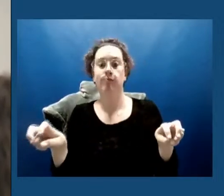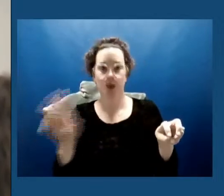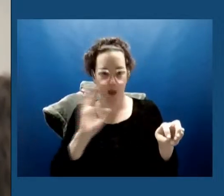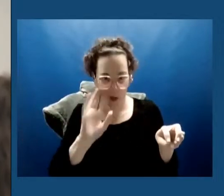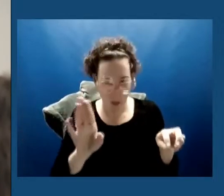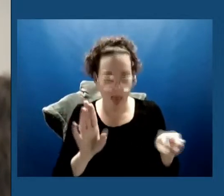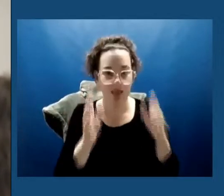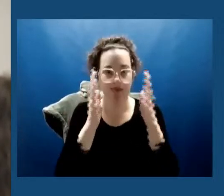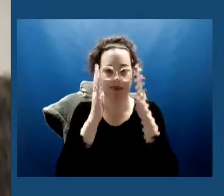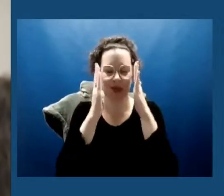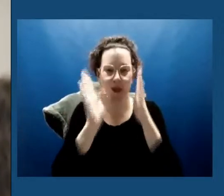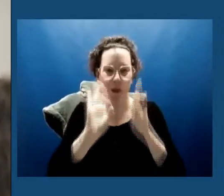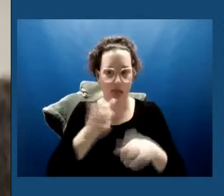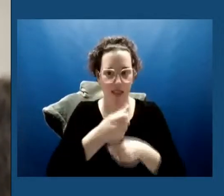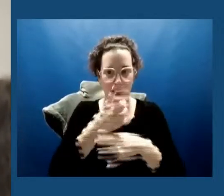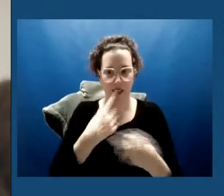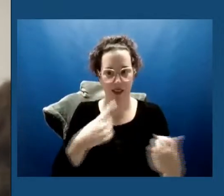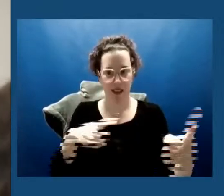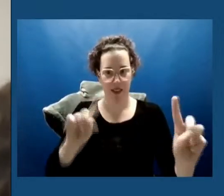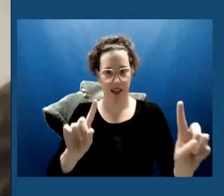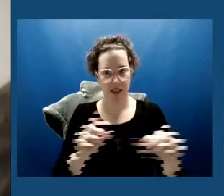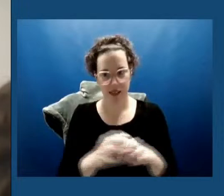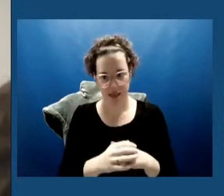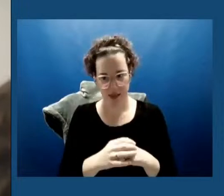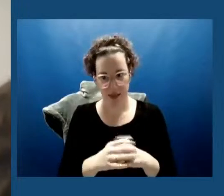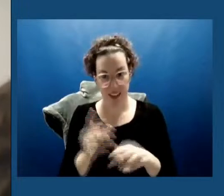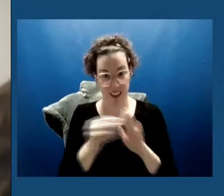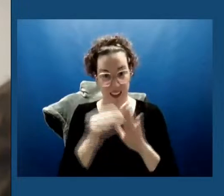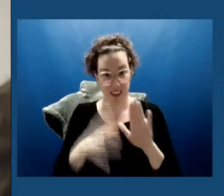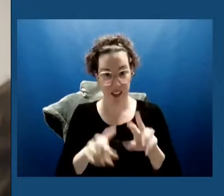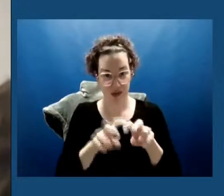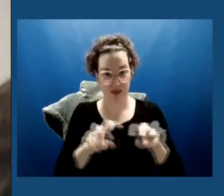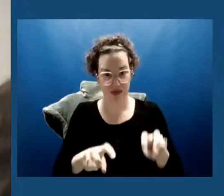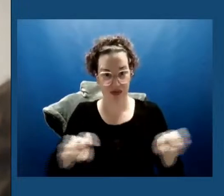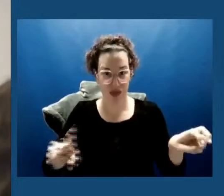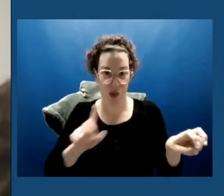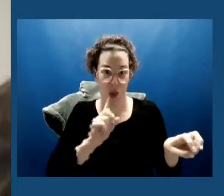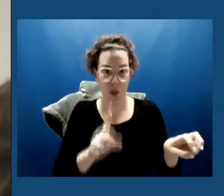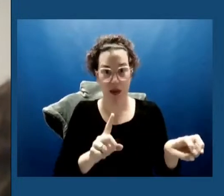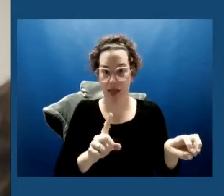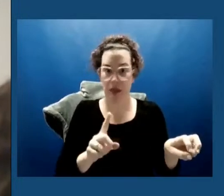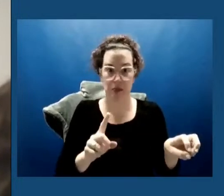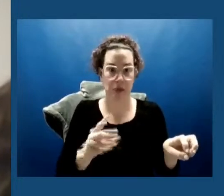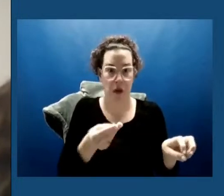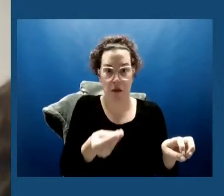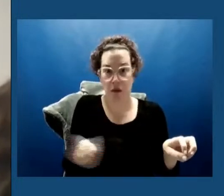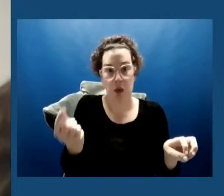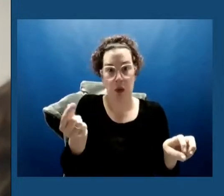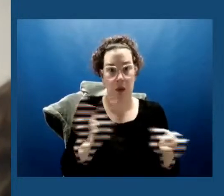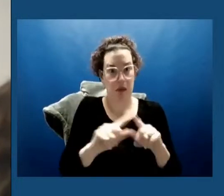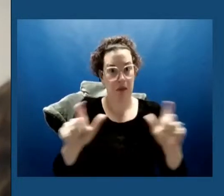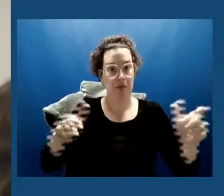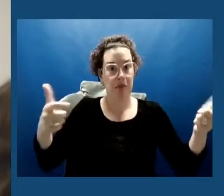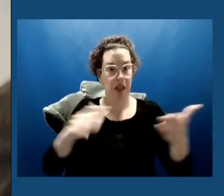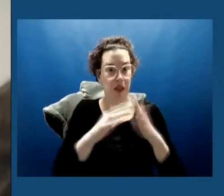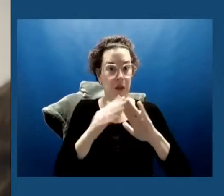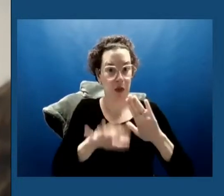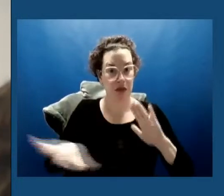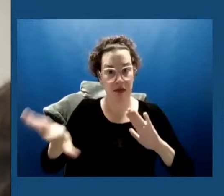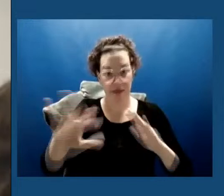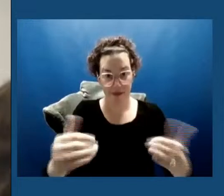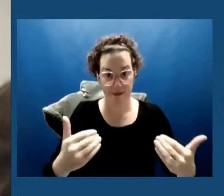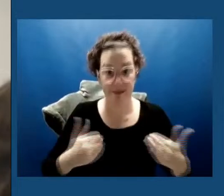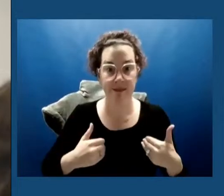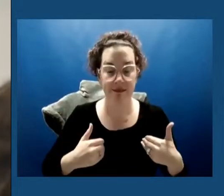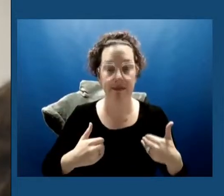work. The teachers that are part of this panel are only a small part of the larger community, like Sarah is saying. And I